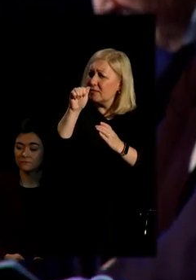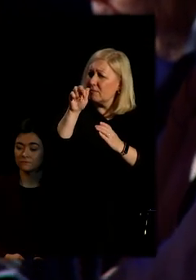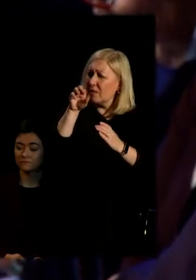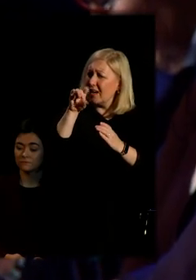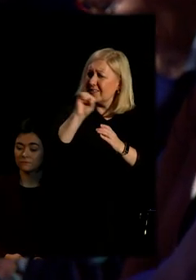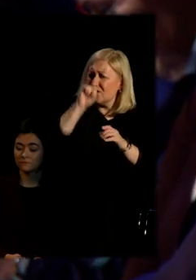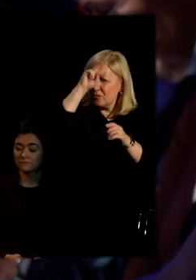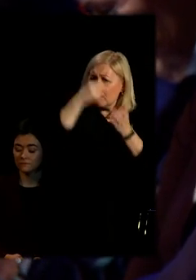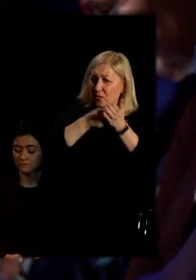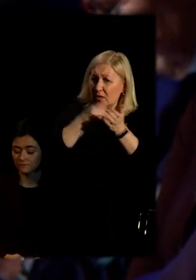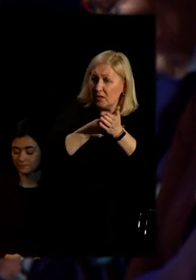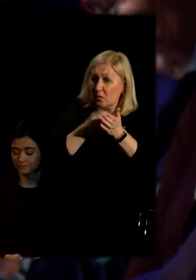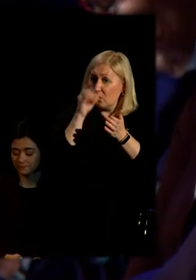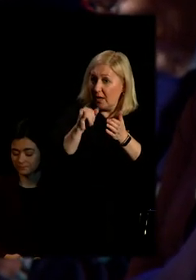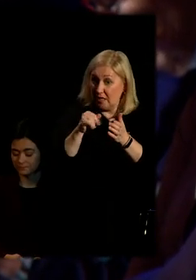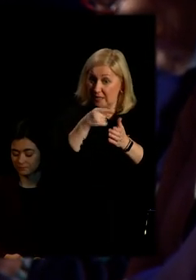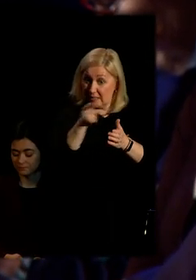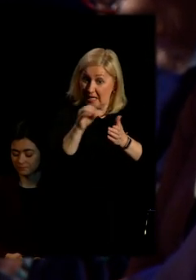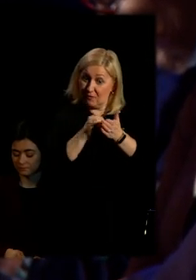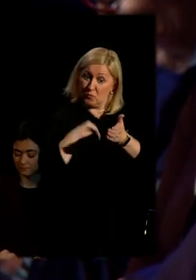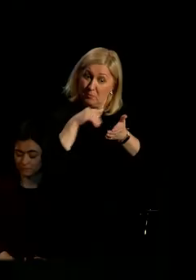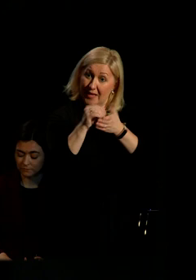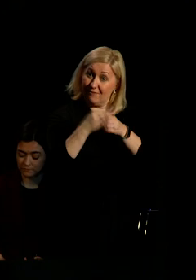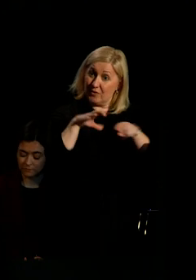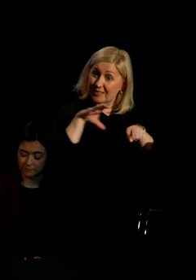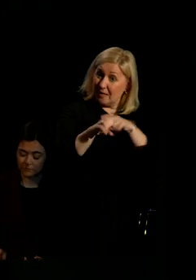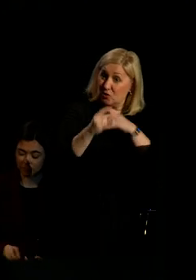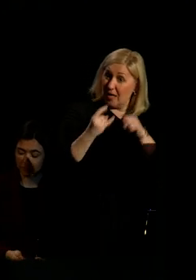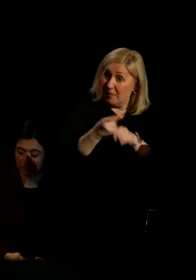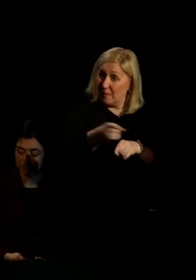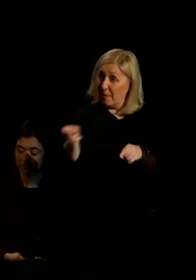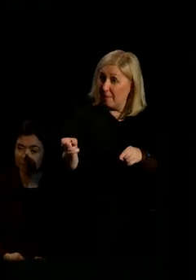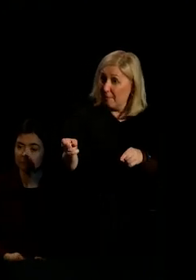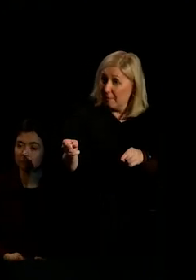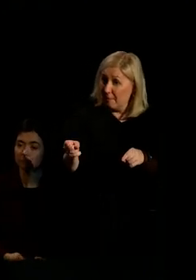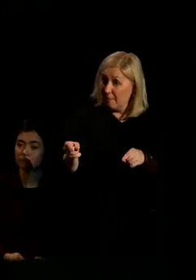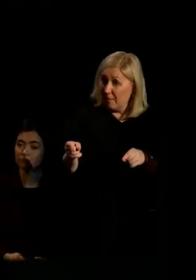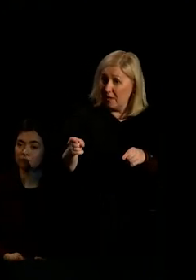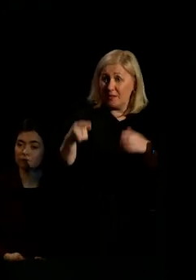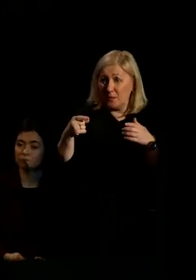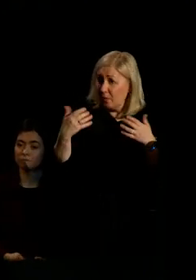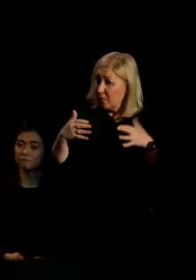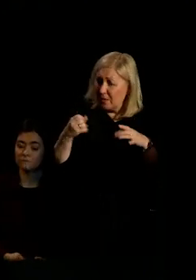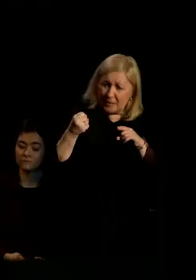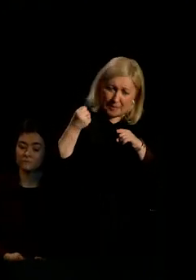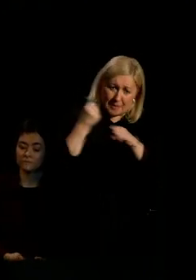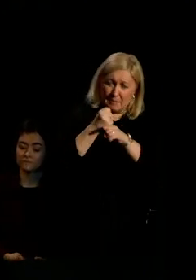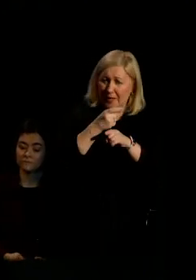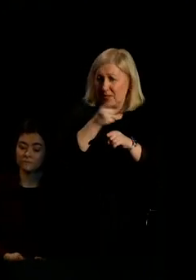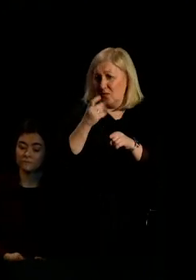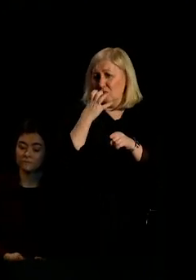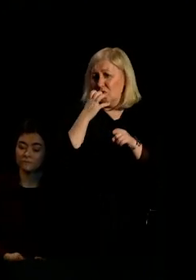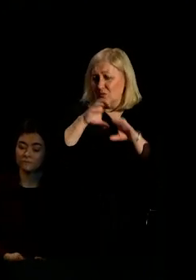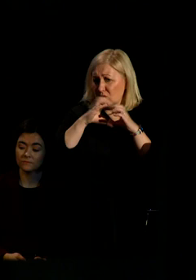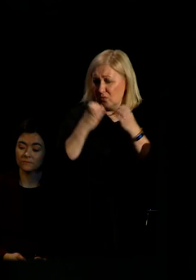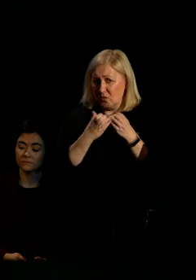The horrific violence that took place during Kristallnacht impacted profoundly on the Jewish communities as a portent of